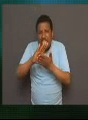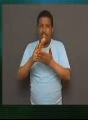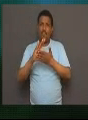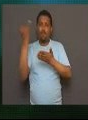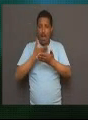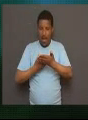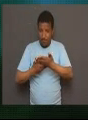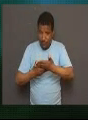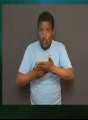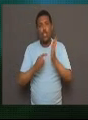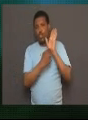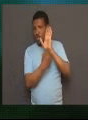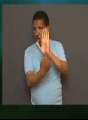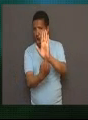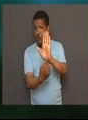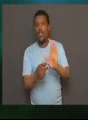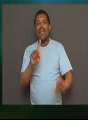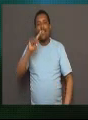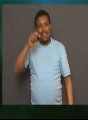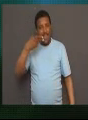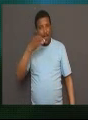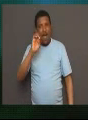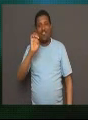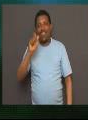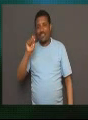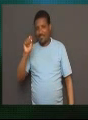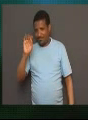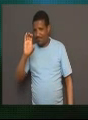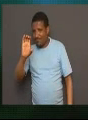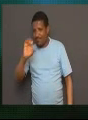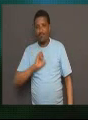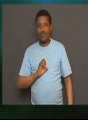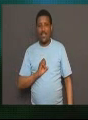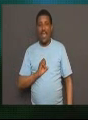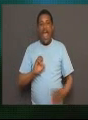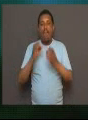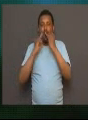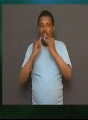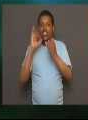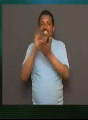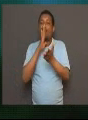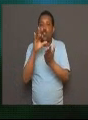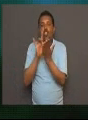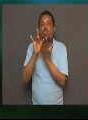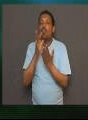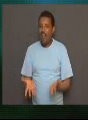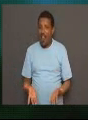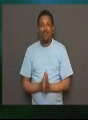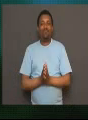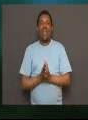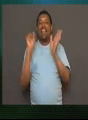map shows thematic information that is not numerical.